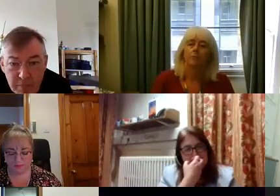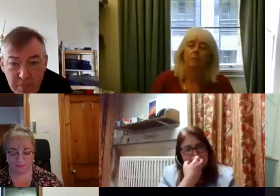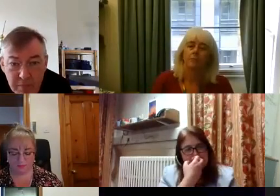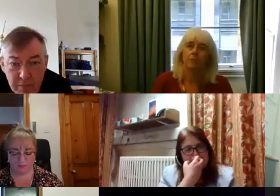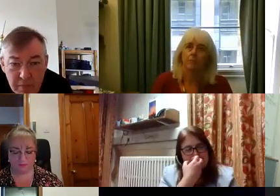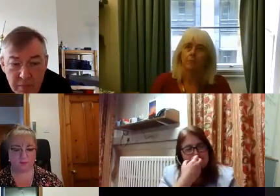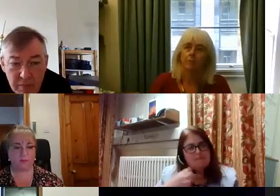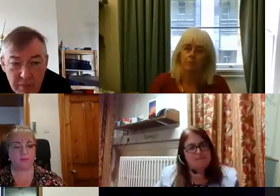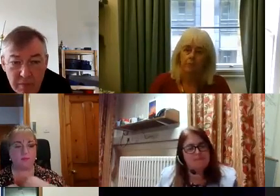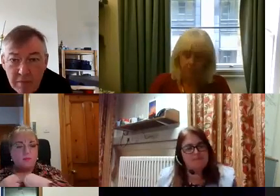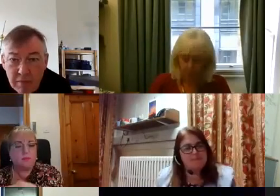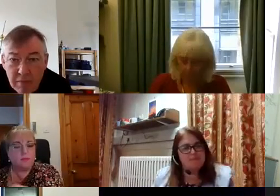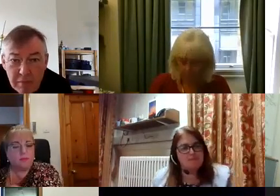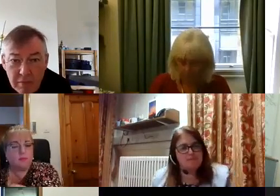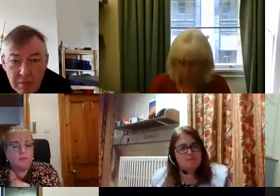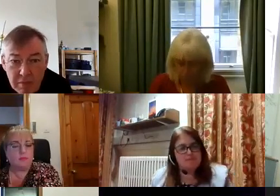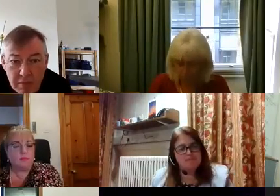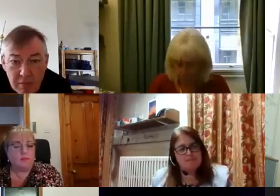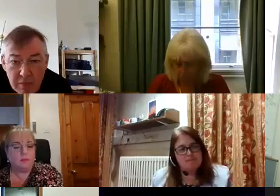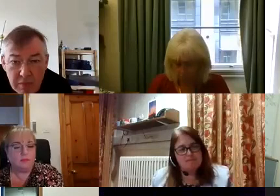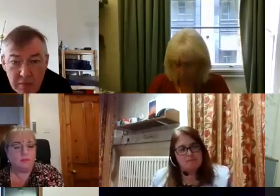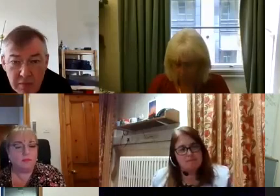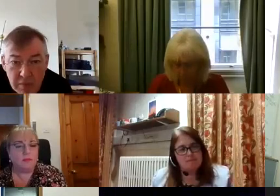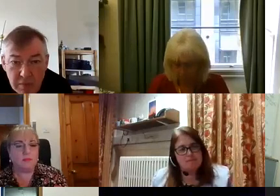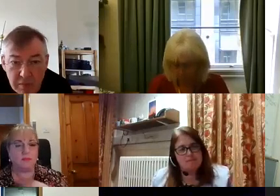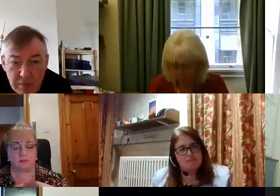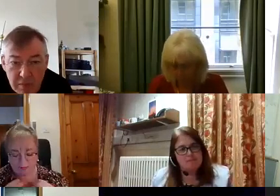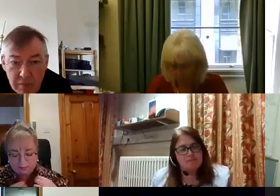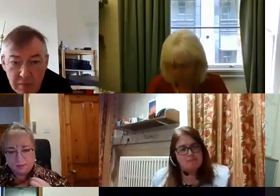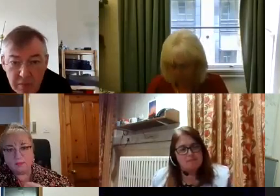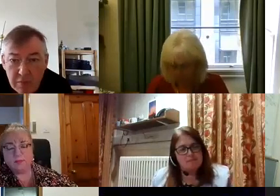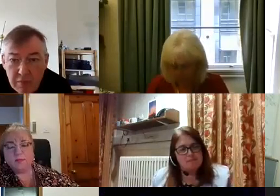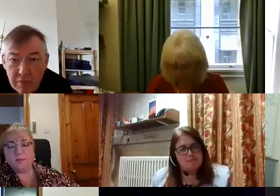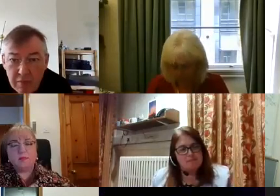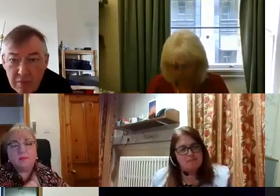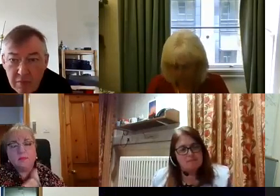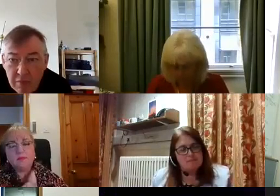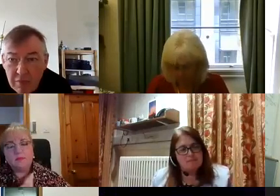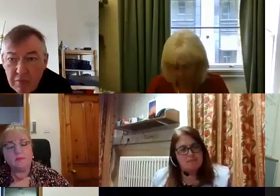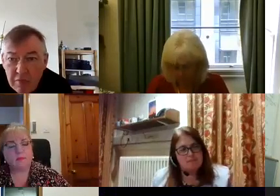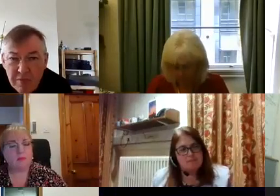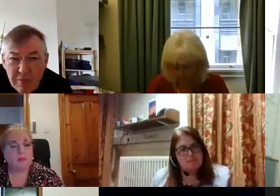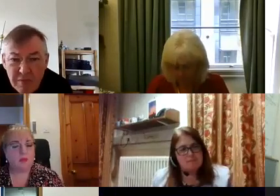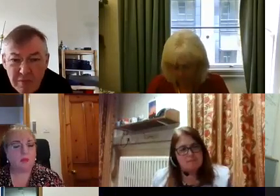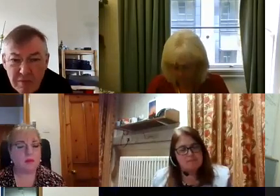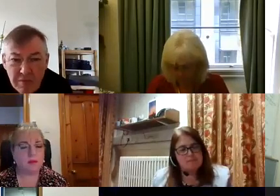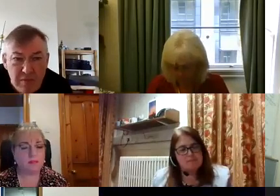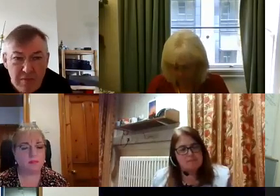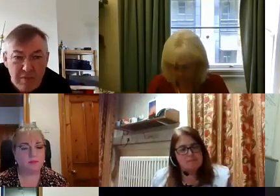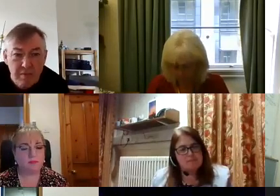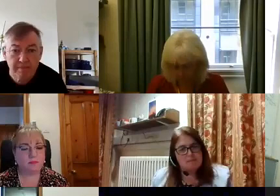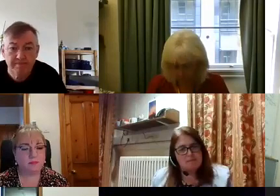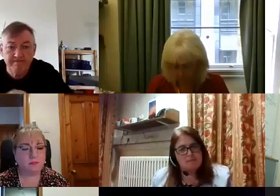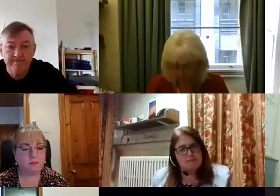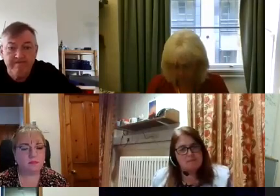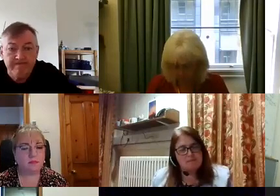being chair of the SCND All-Party Parliamentary Group. But I will, of course, continue as an officer and continue